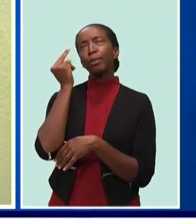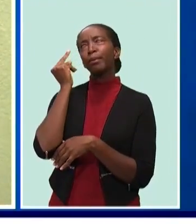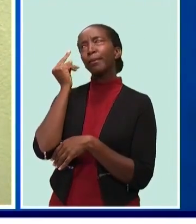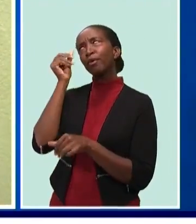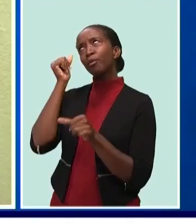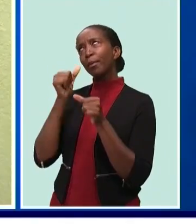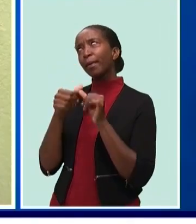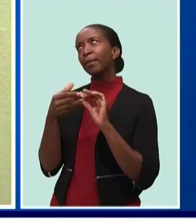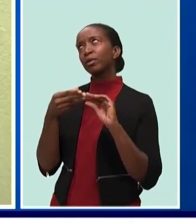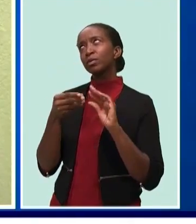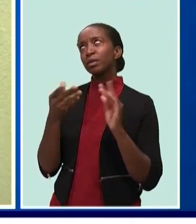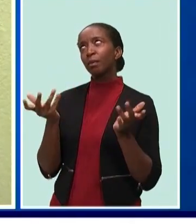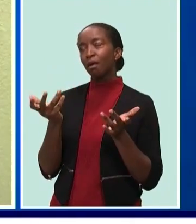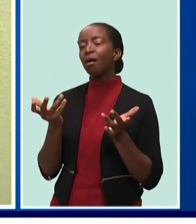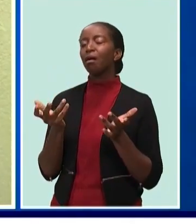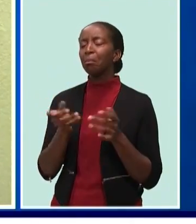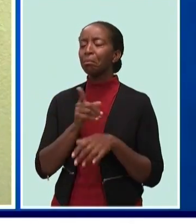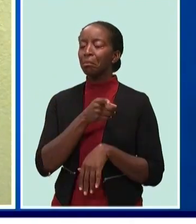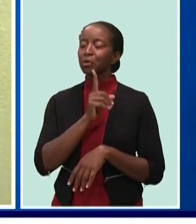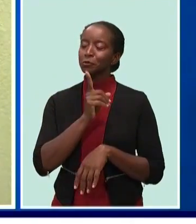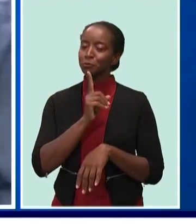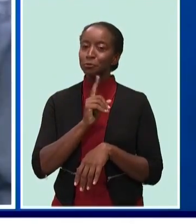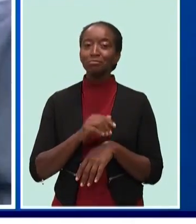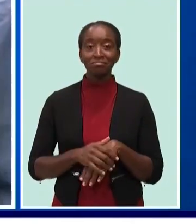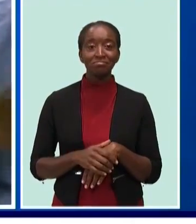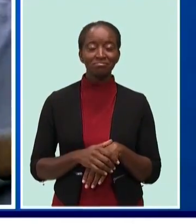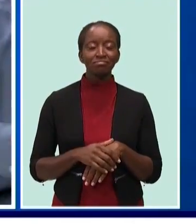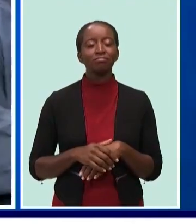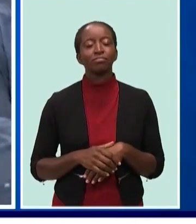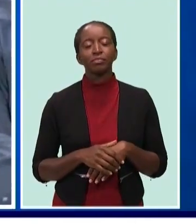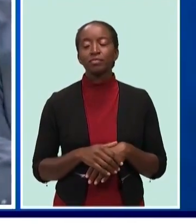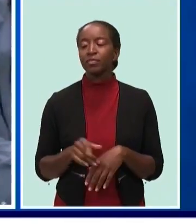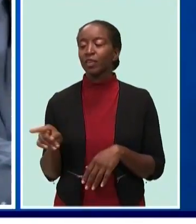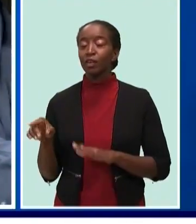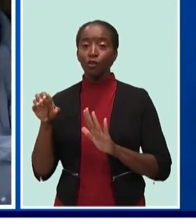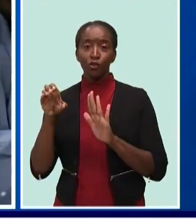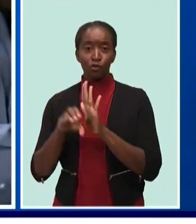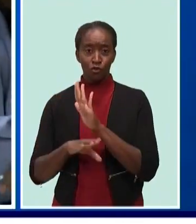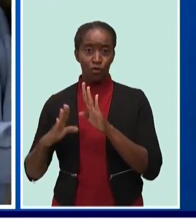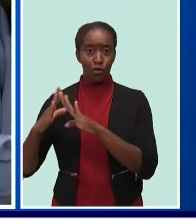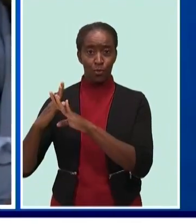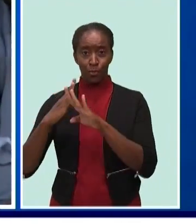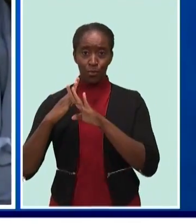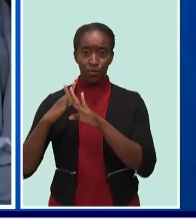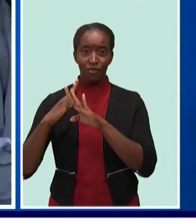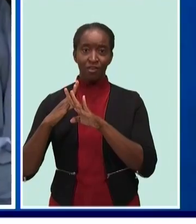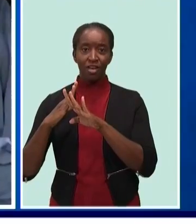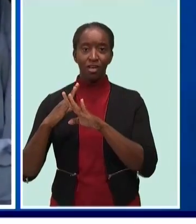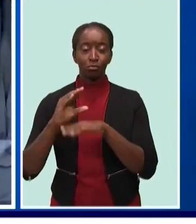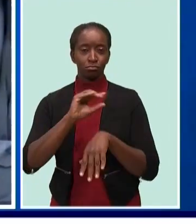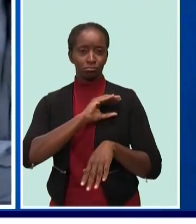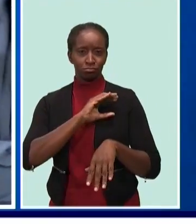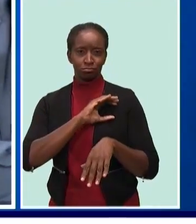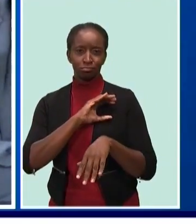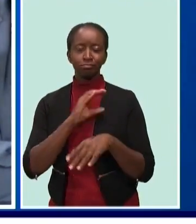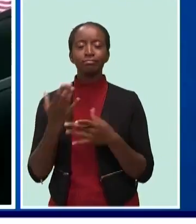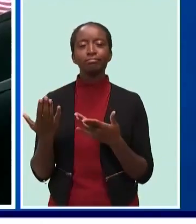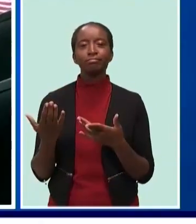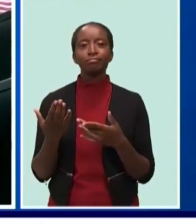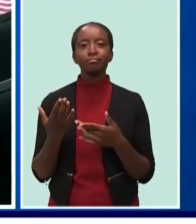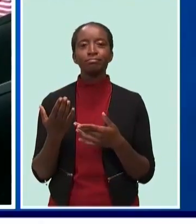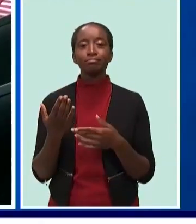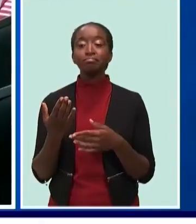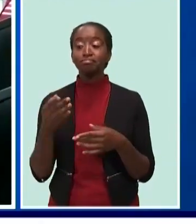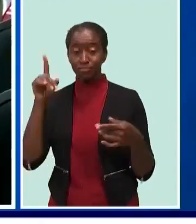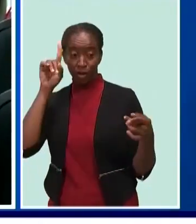and reflect. And crime prevention officer with the Royal Barbados Police Force, Inspector Stephen Griffith, agrees with